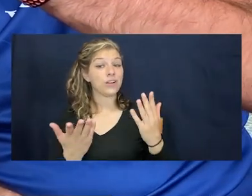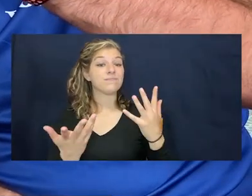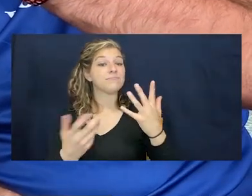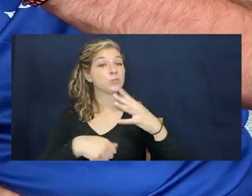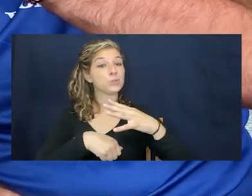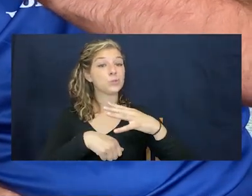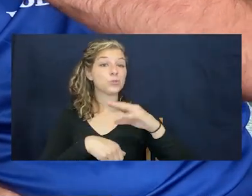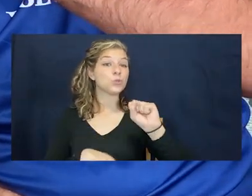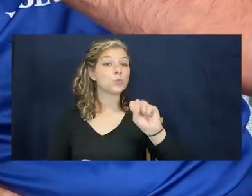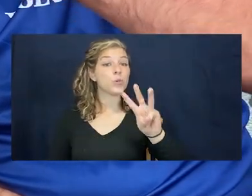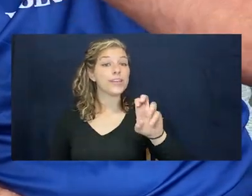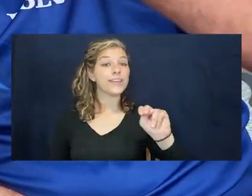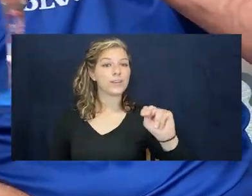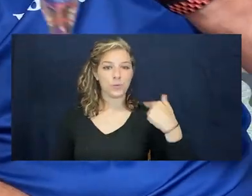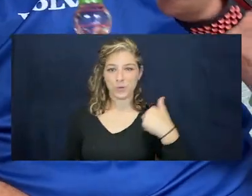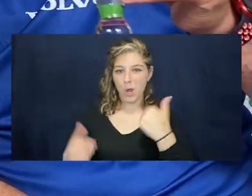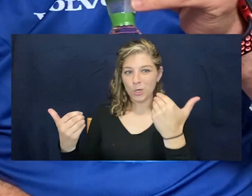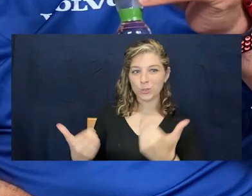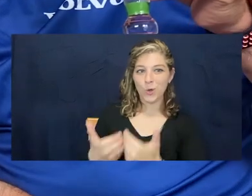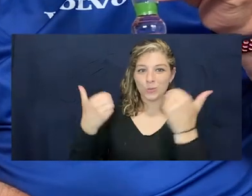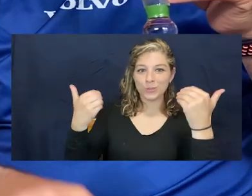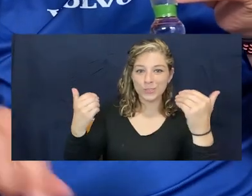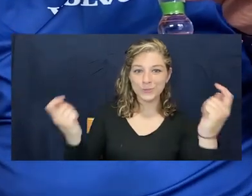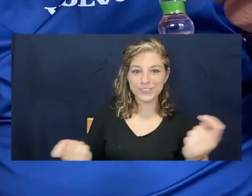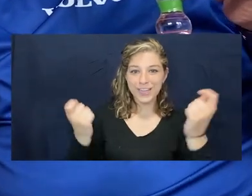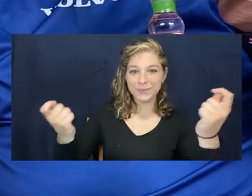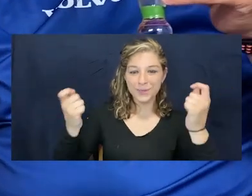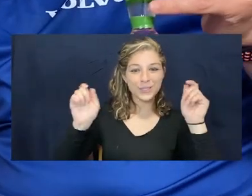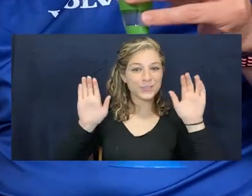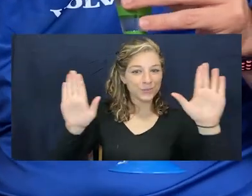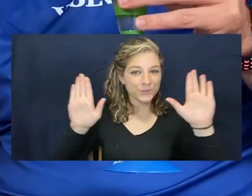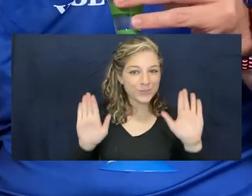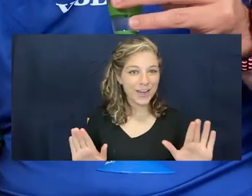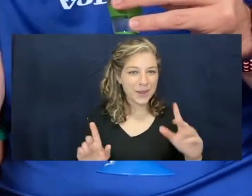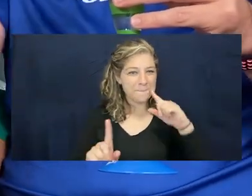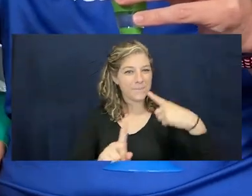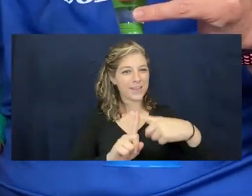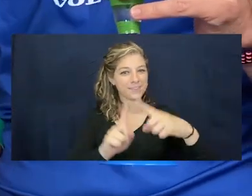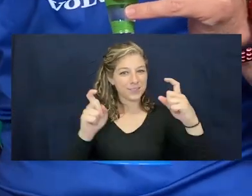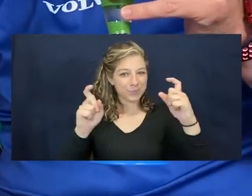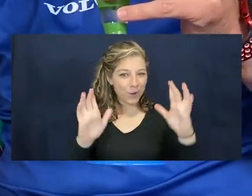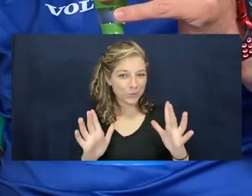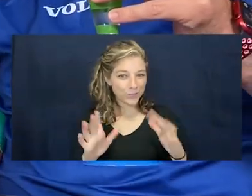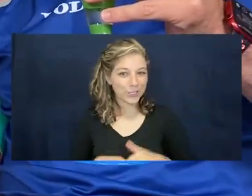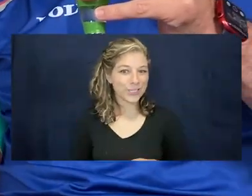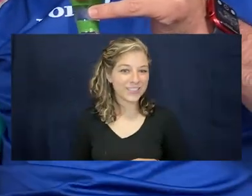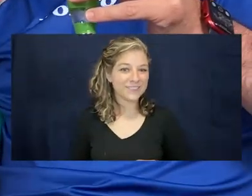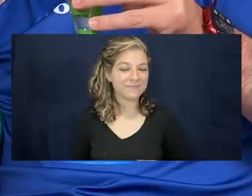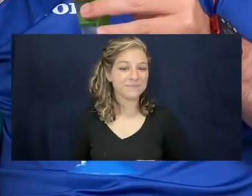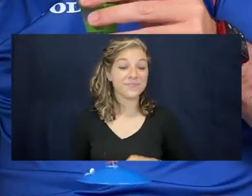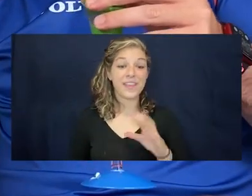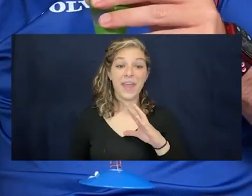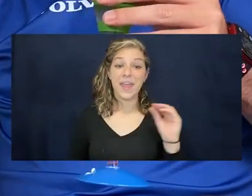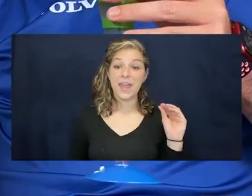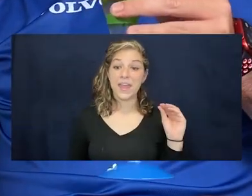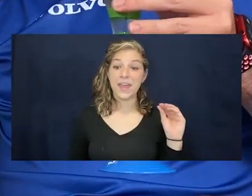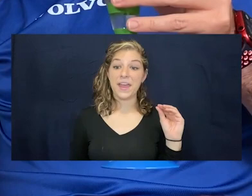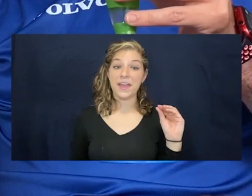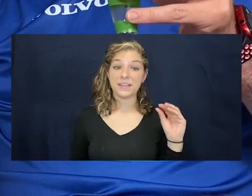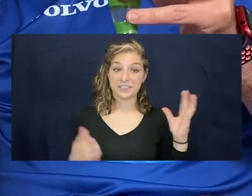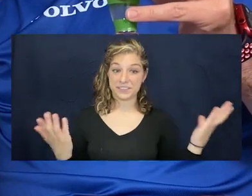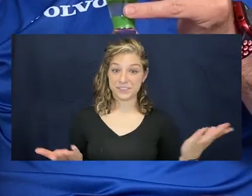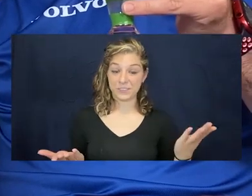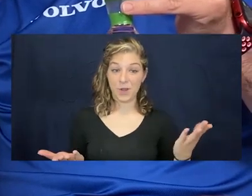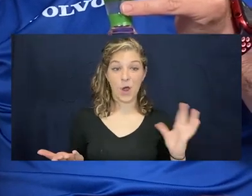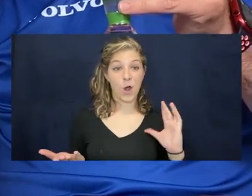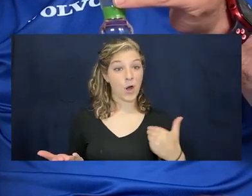Gothenburg, Sweden. We're having a toast to celebrate the great positive